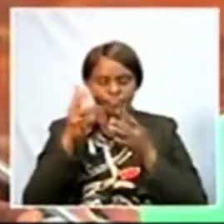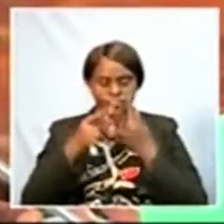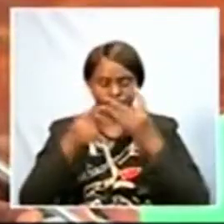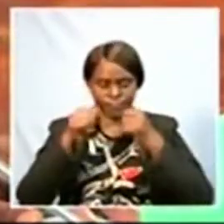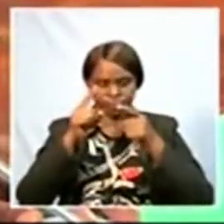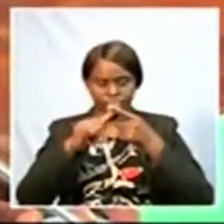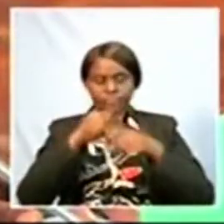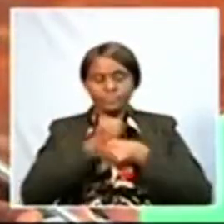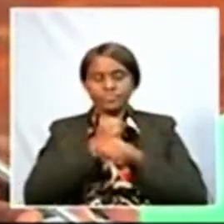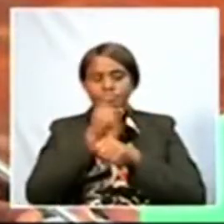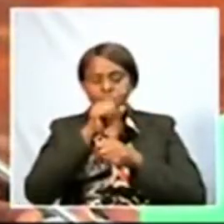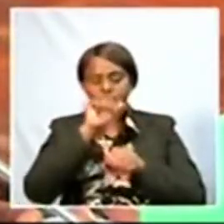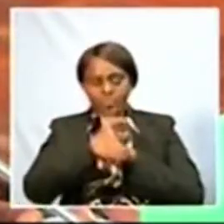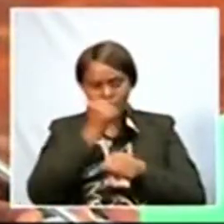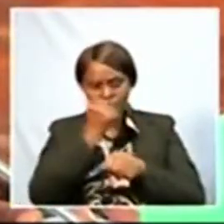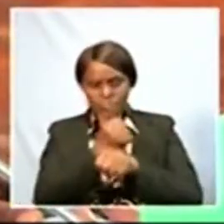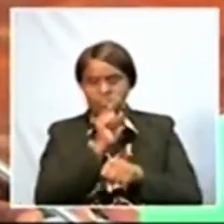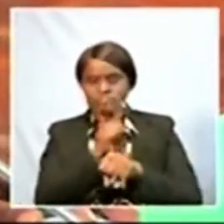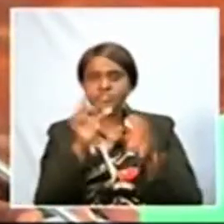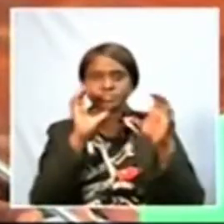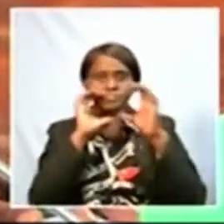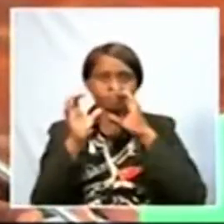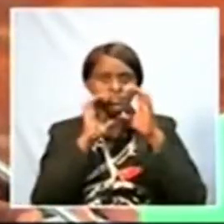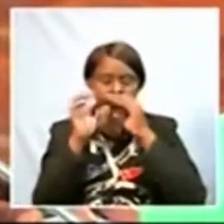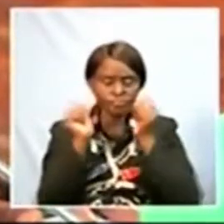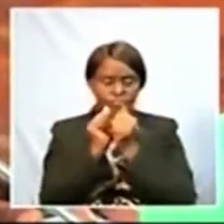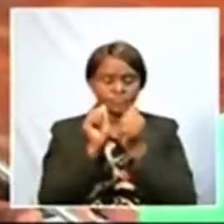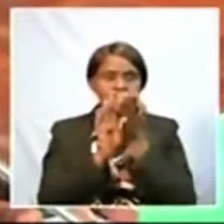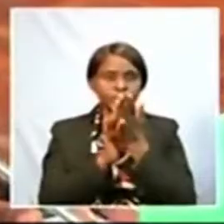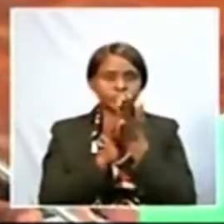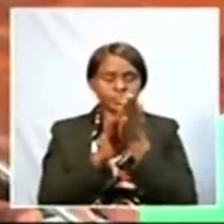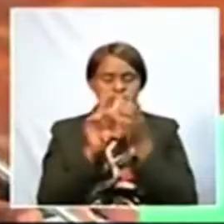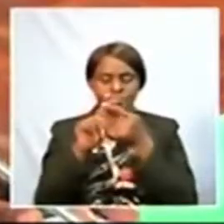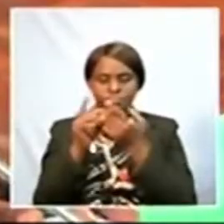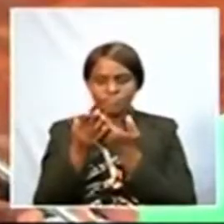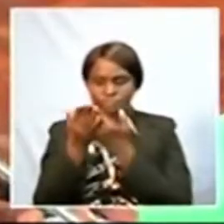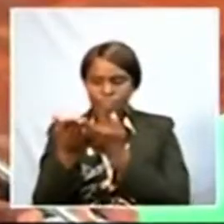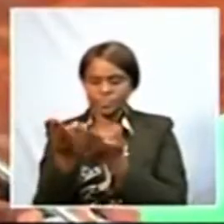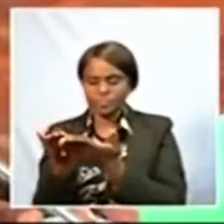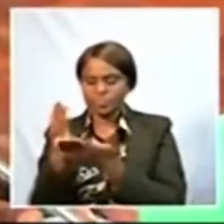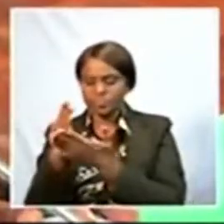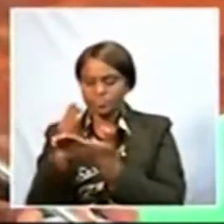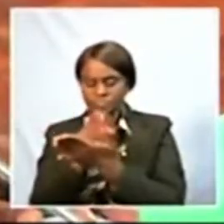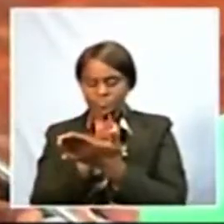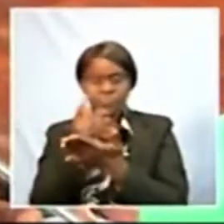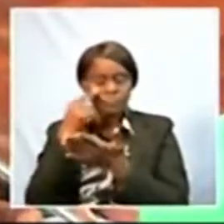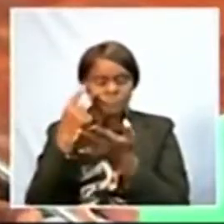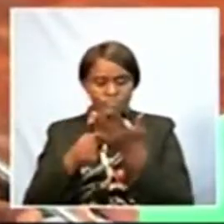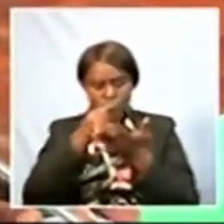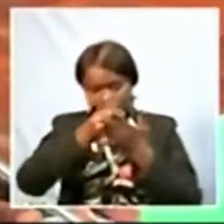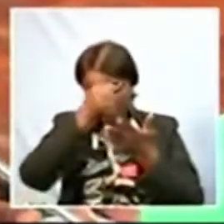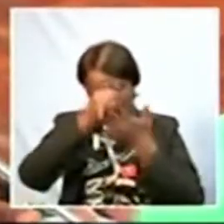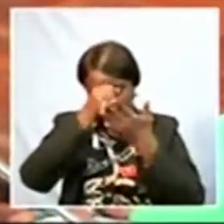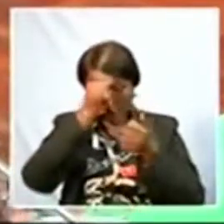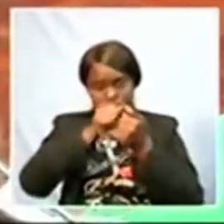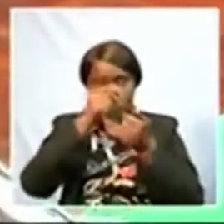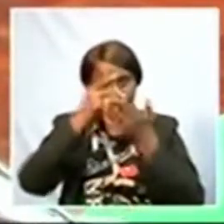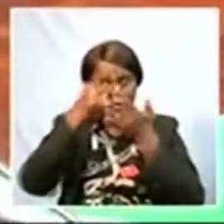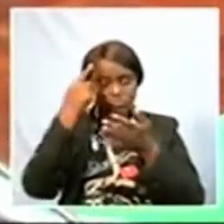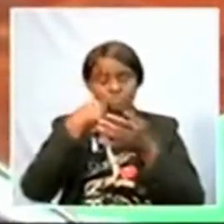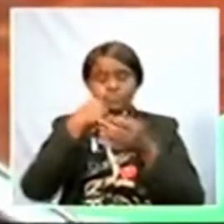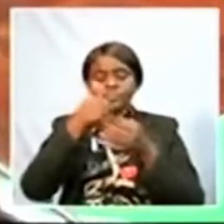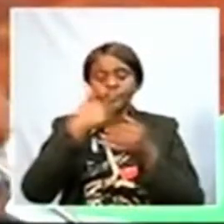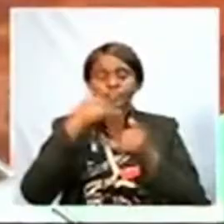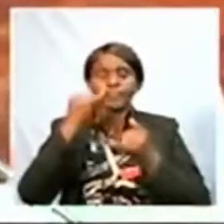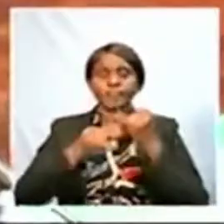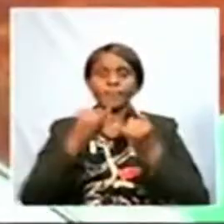endeavor to intensify communication with the schools to submit the lists for students and pupils that have since